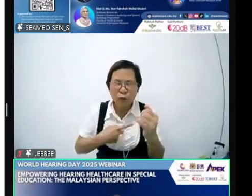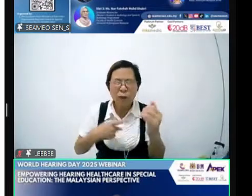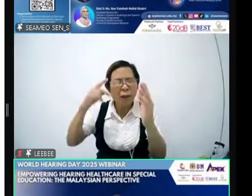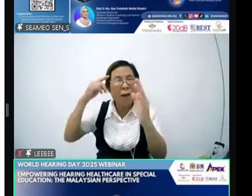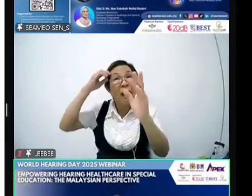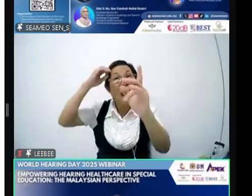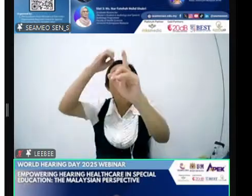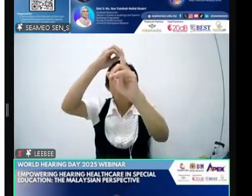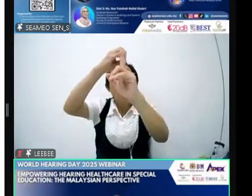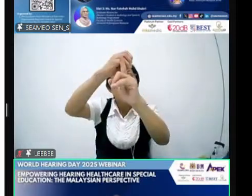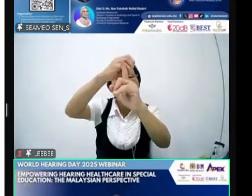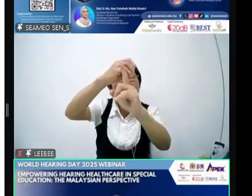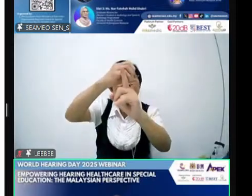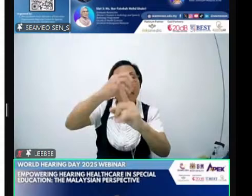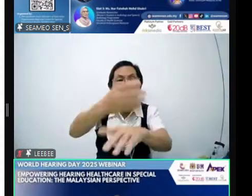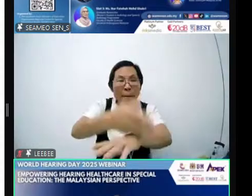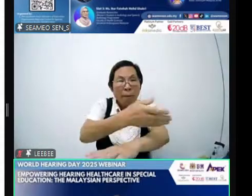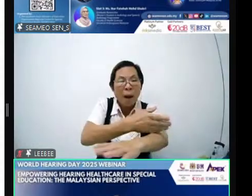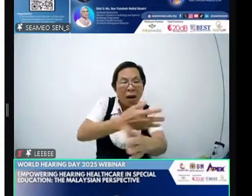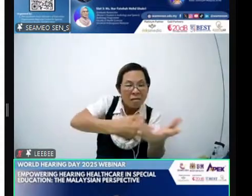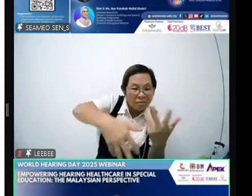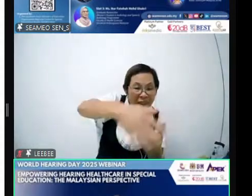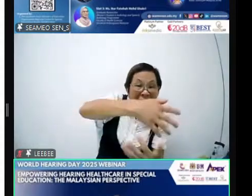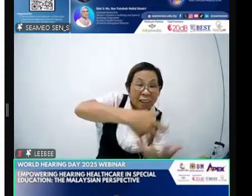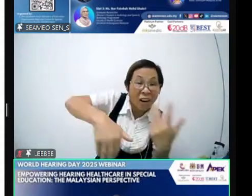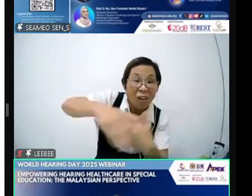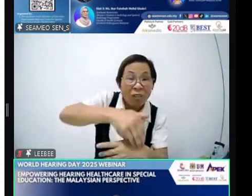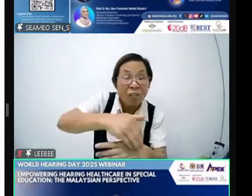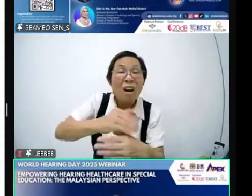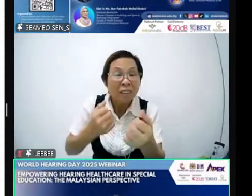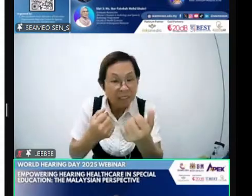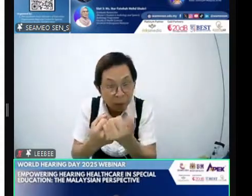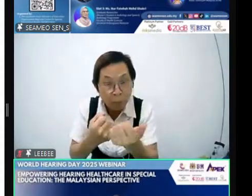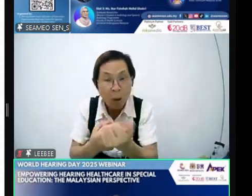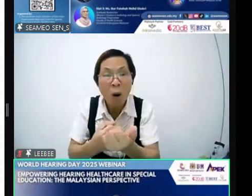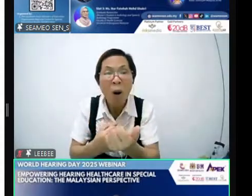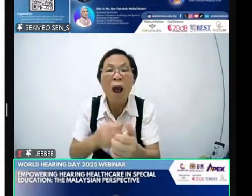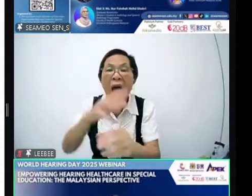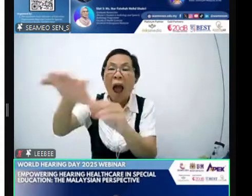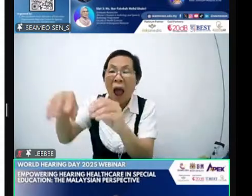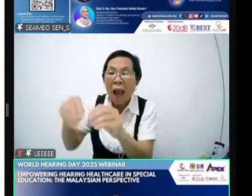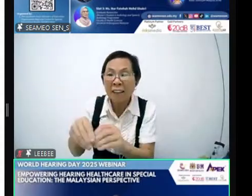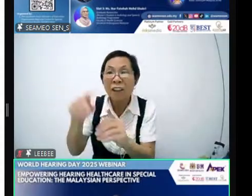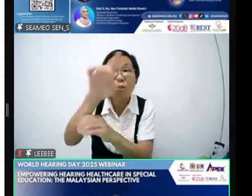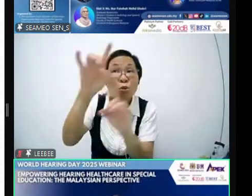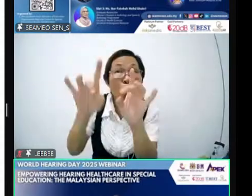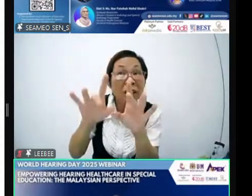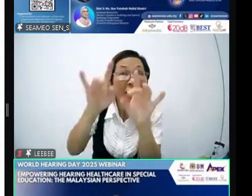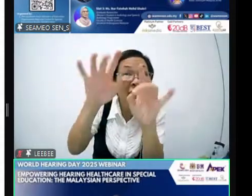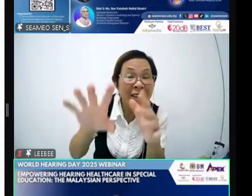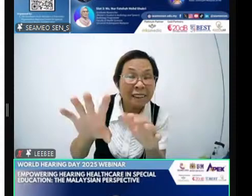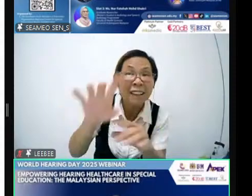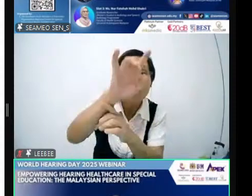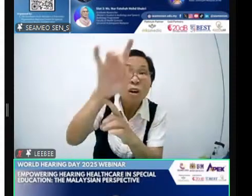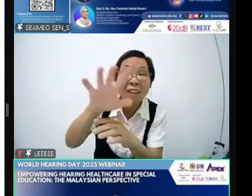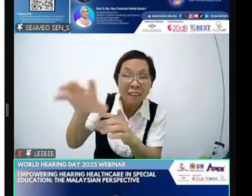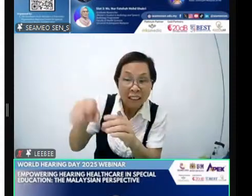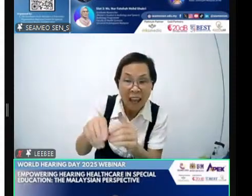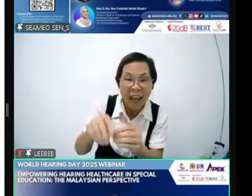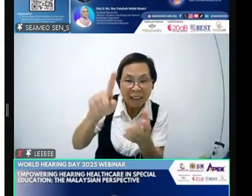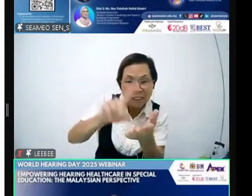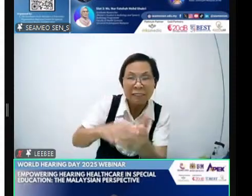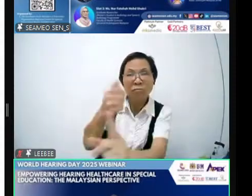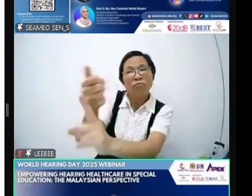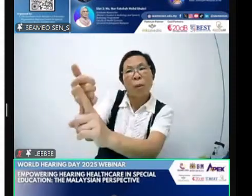learning with interactive features and support by adding quizzes and self-check